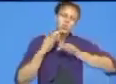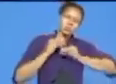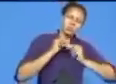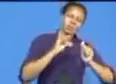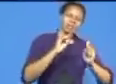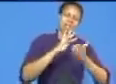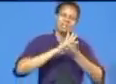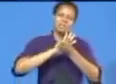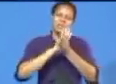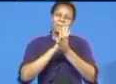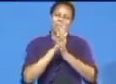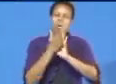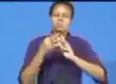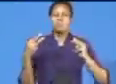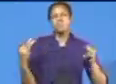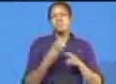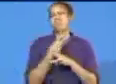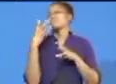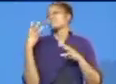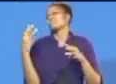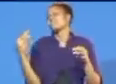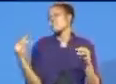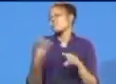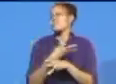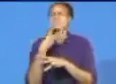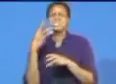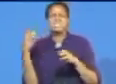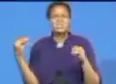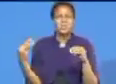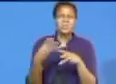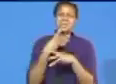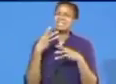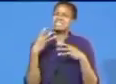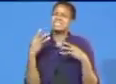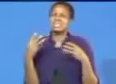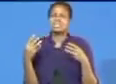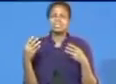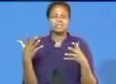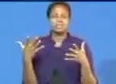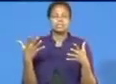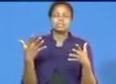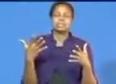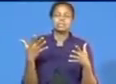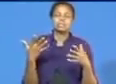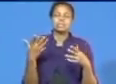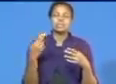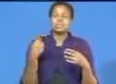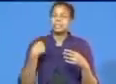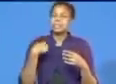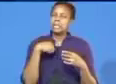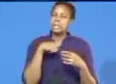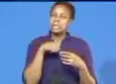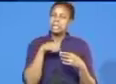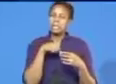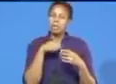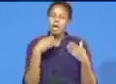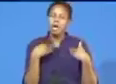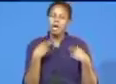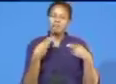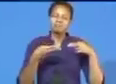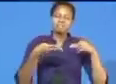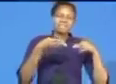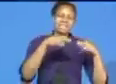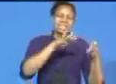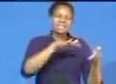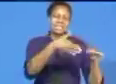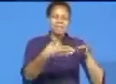becomes deadlier and even more deadlier. We're piling up dead bodies because our mouths